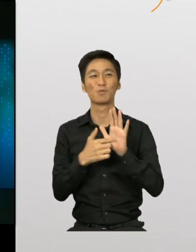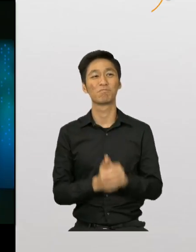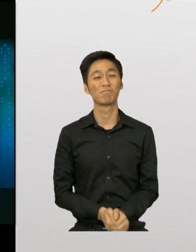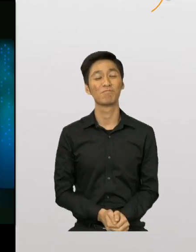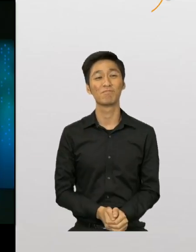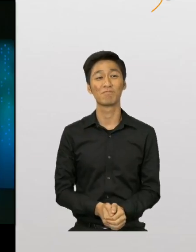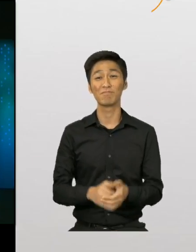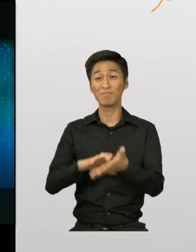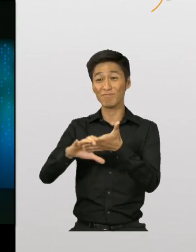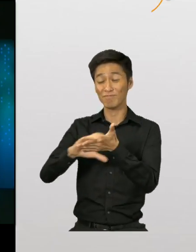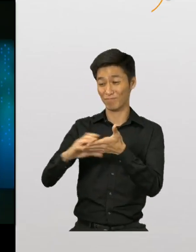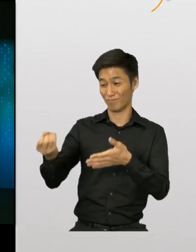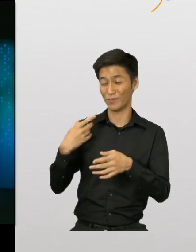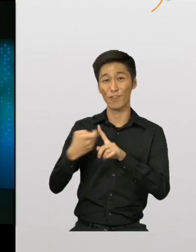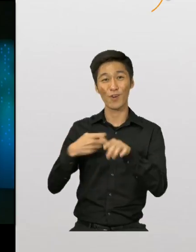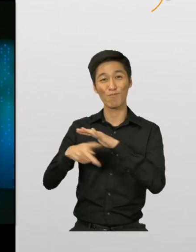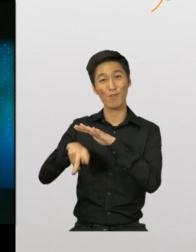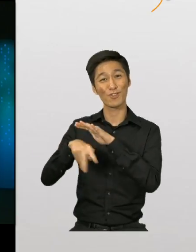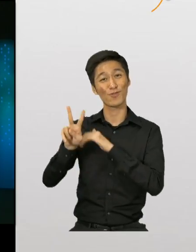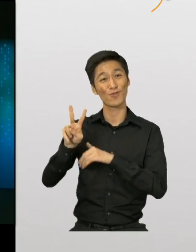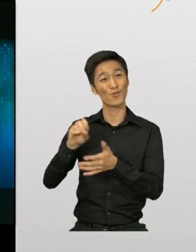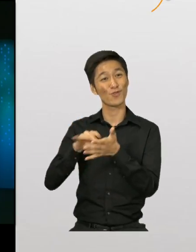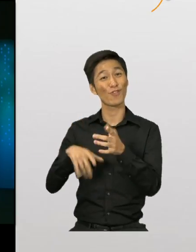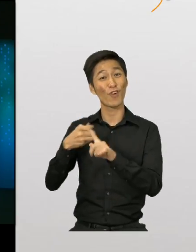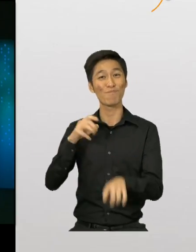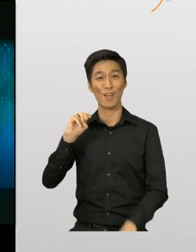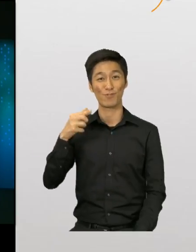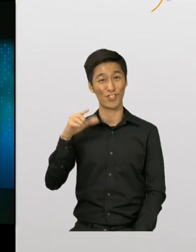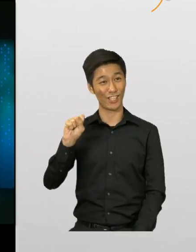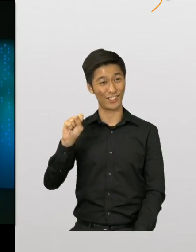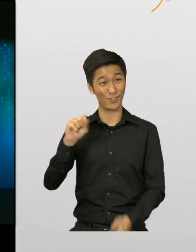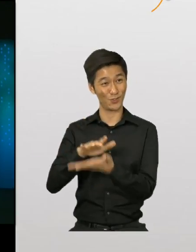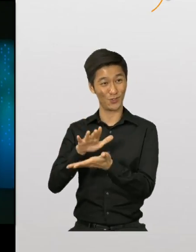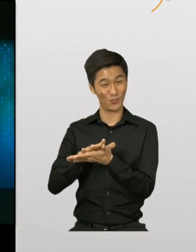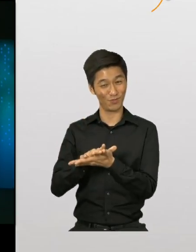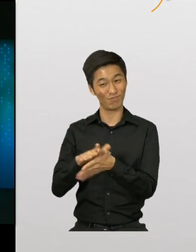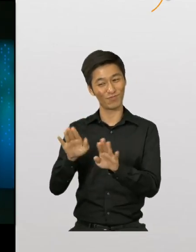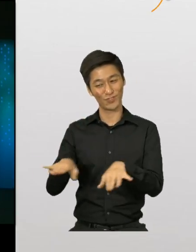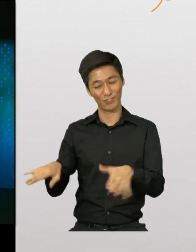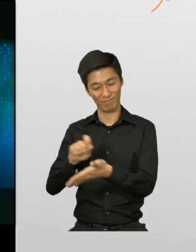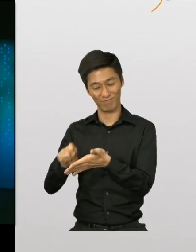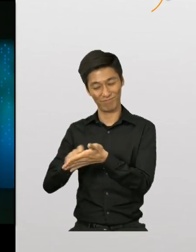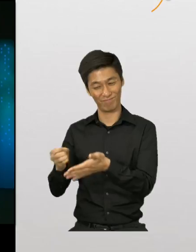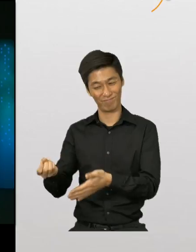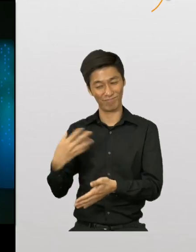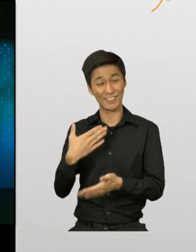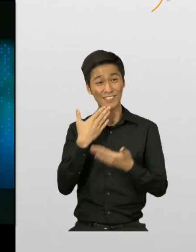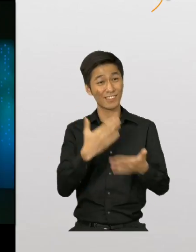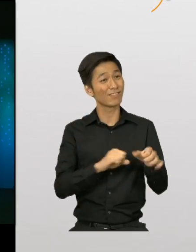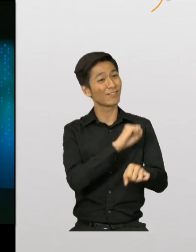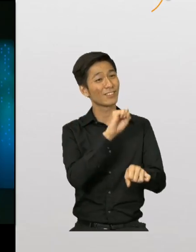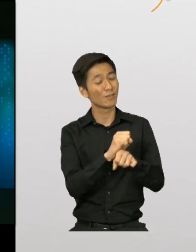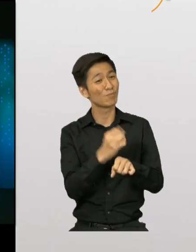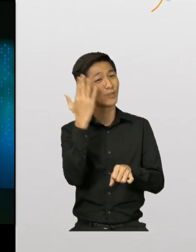postcards from a class of primary 2 students from MGS. The kids had written to thank Singapore for having lighted the